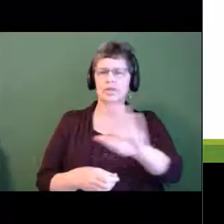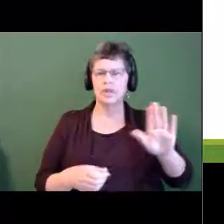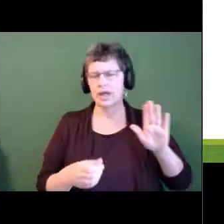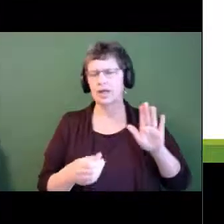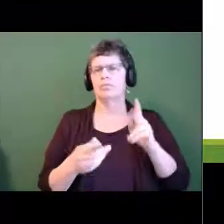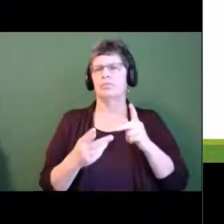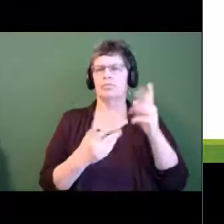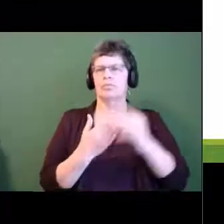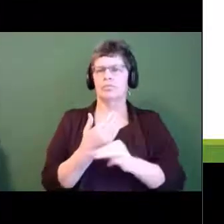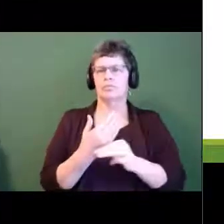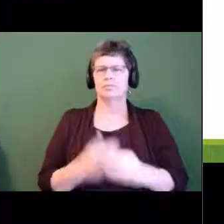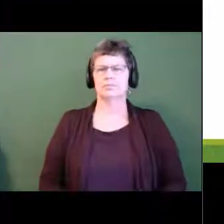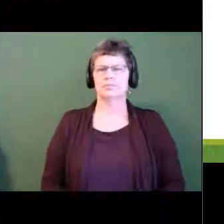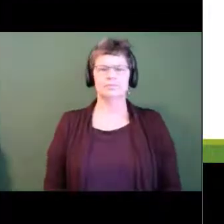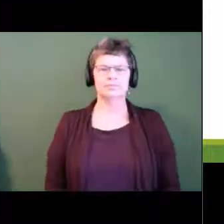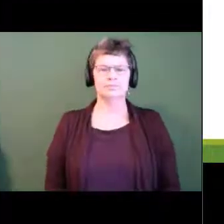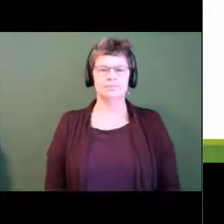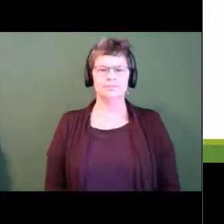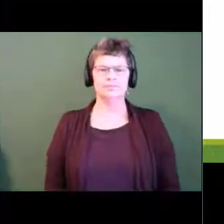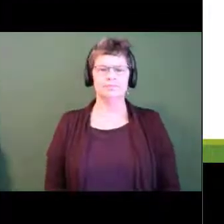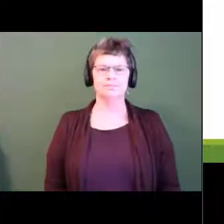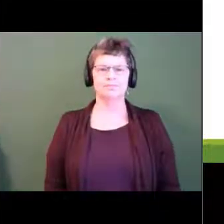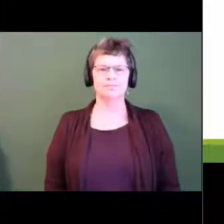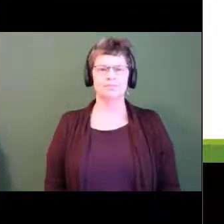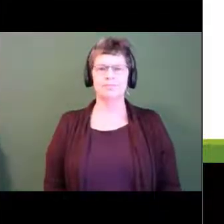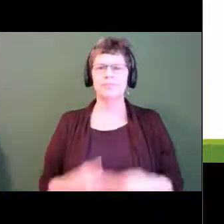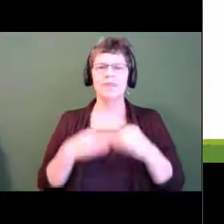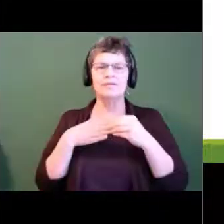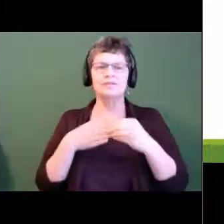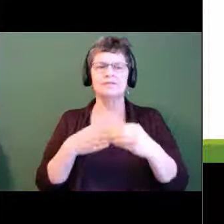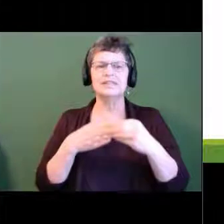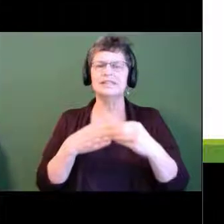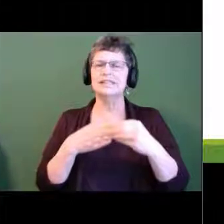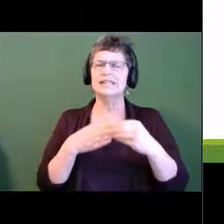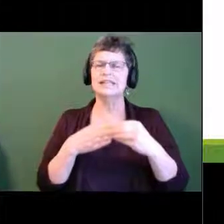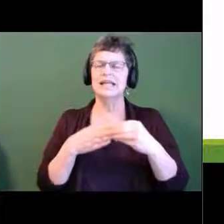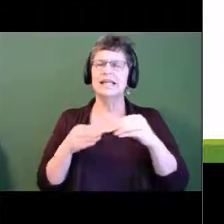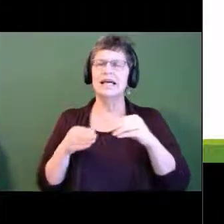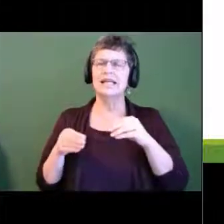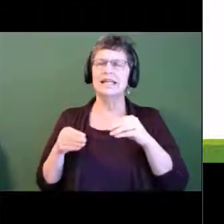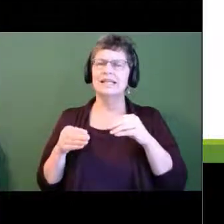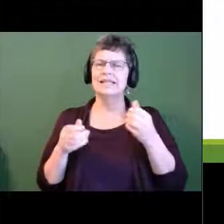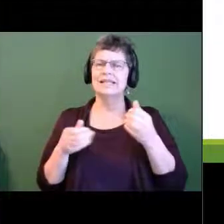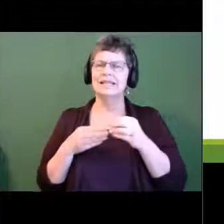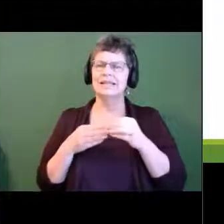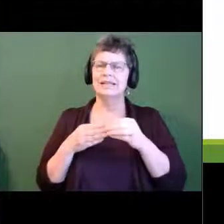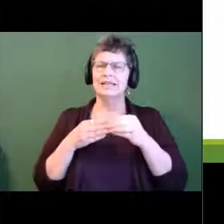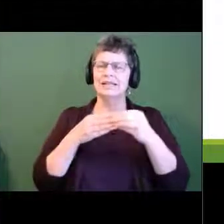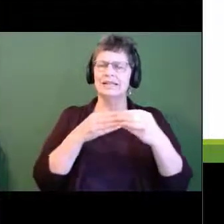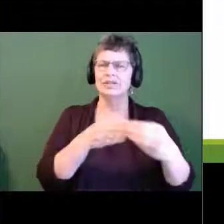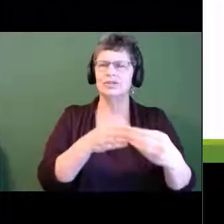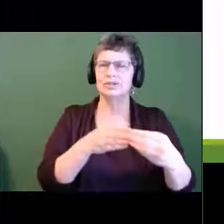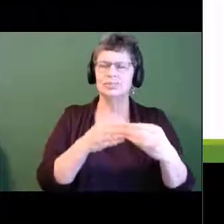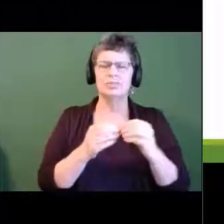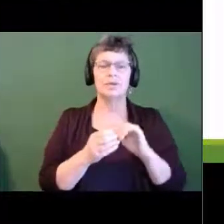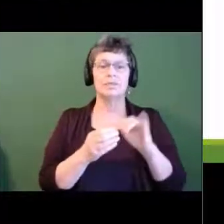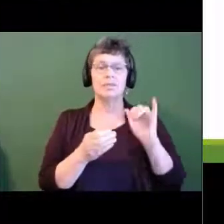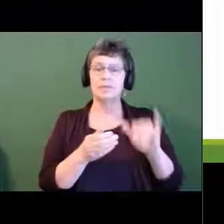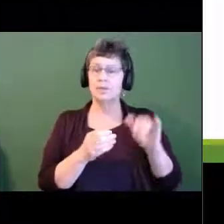driven to varying degrees, and all the materials were vetted by seniors.